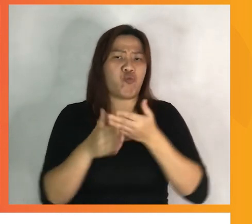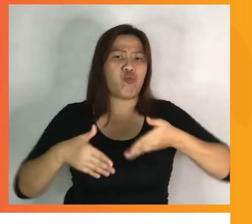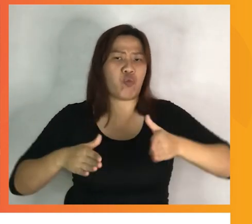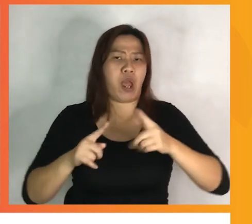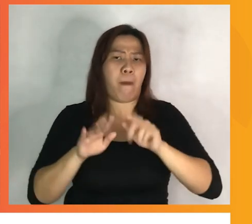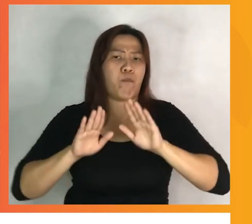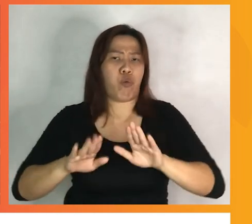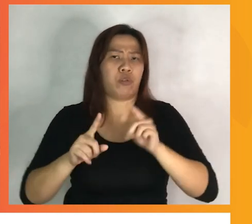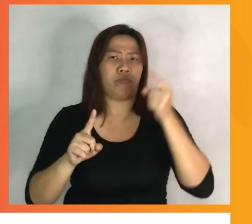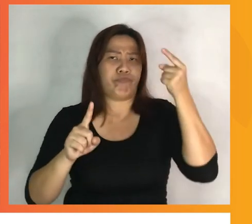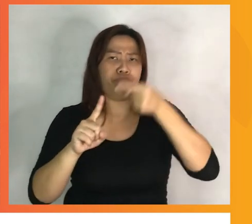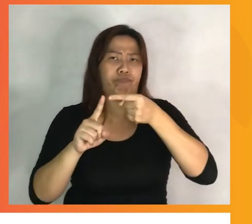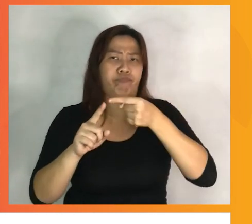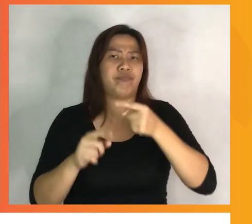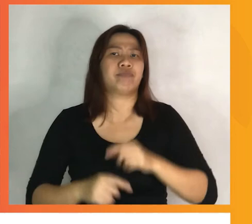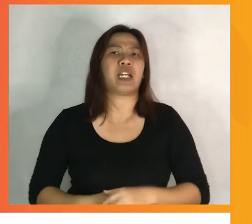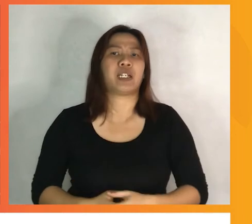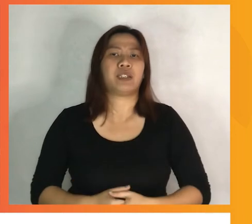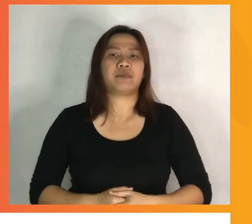jar lid towards the target.